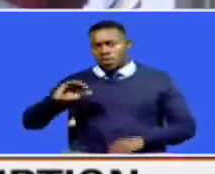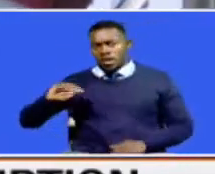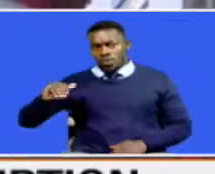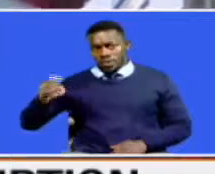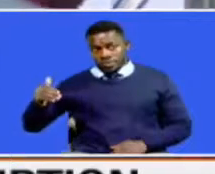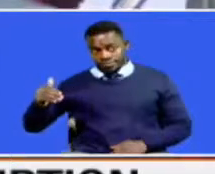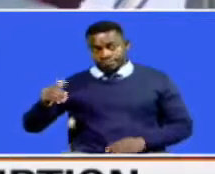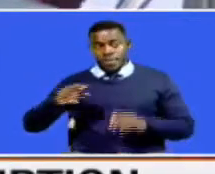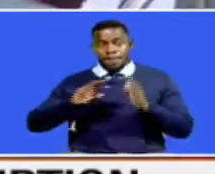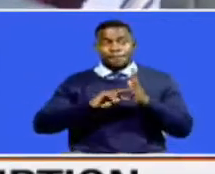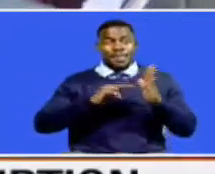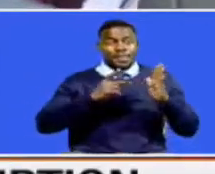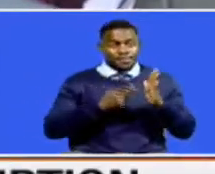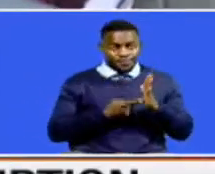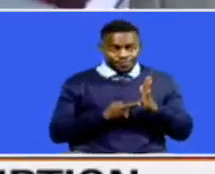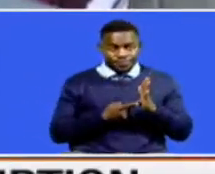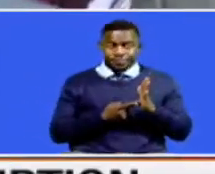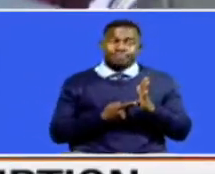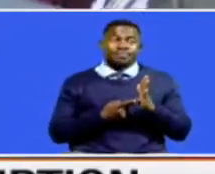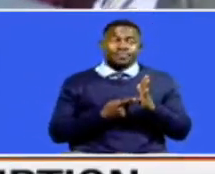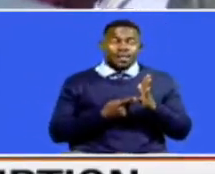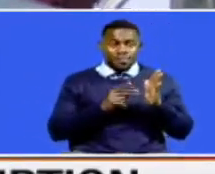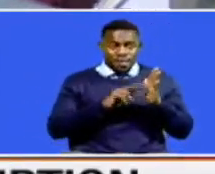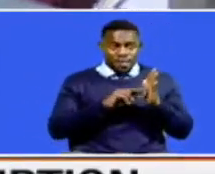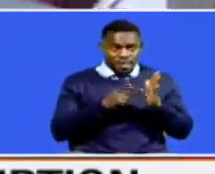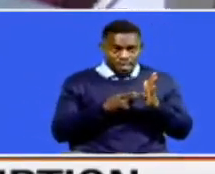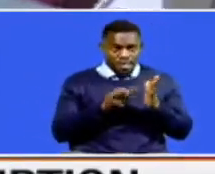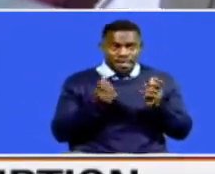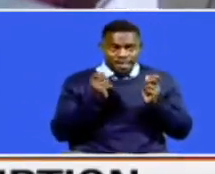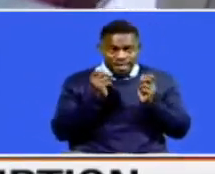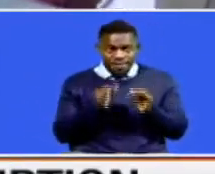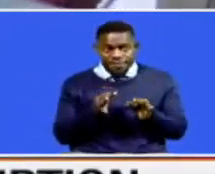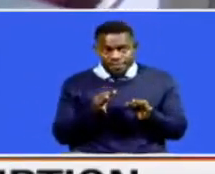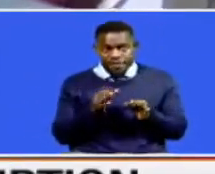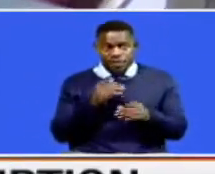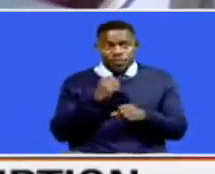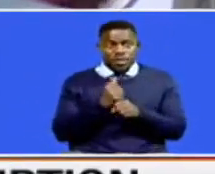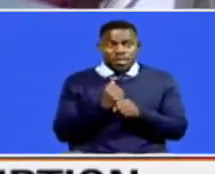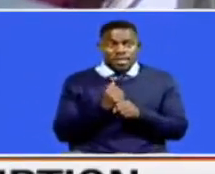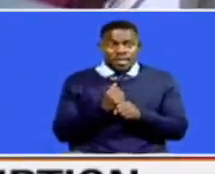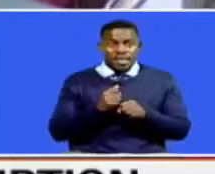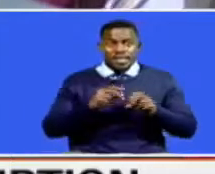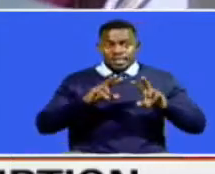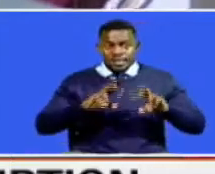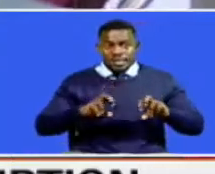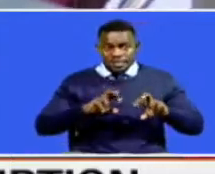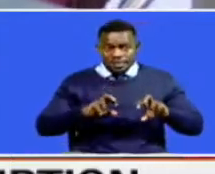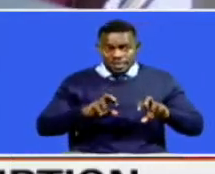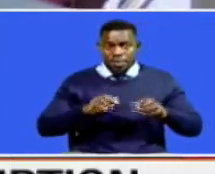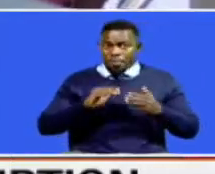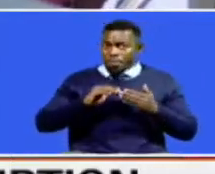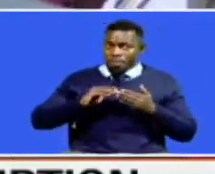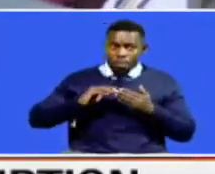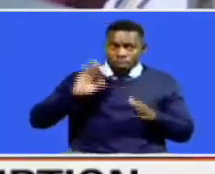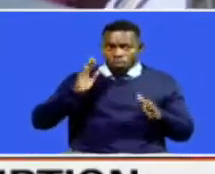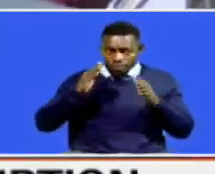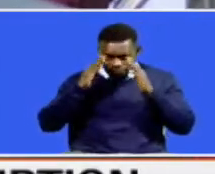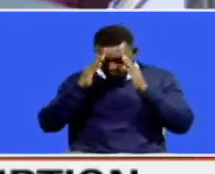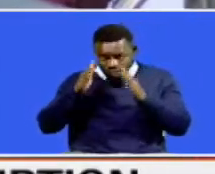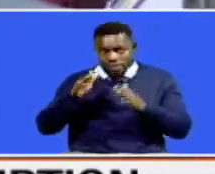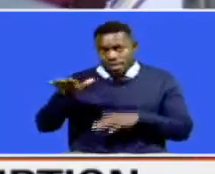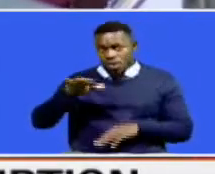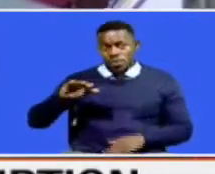is suddenly expected that when you are doing corruption investigations, most likely you'll